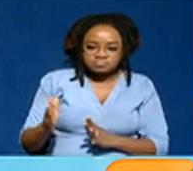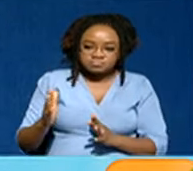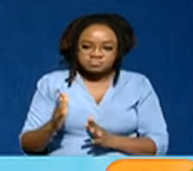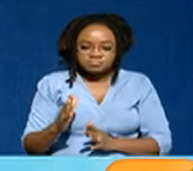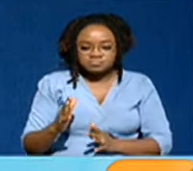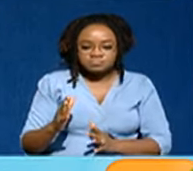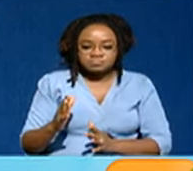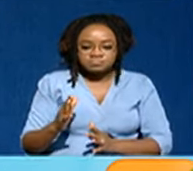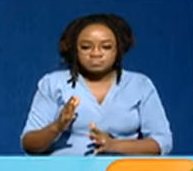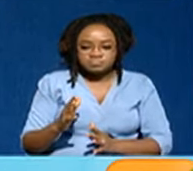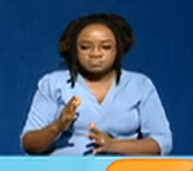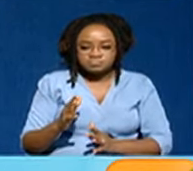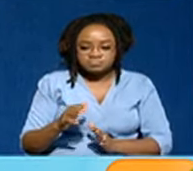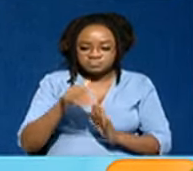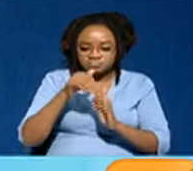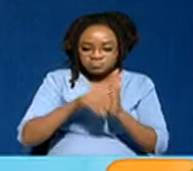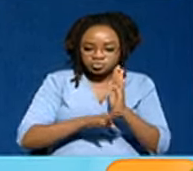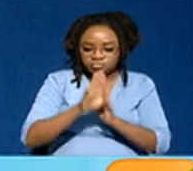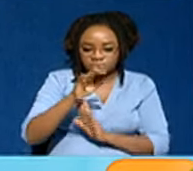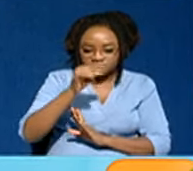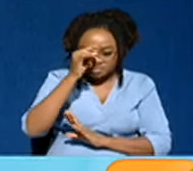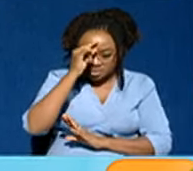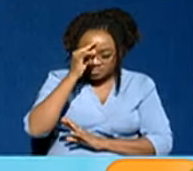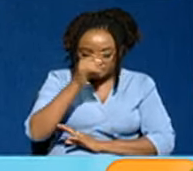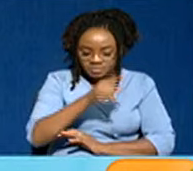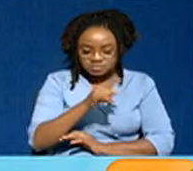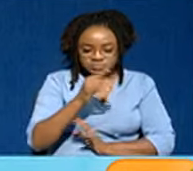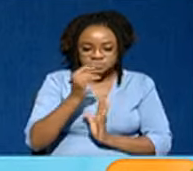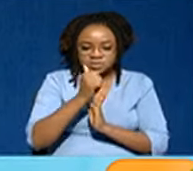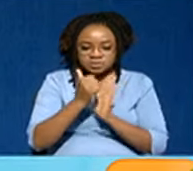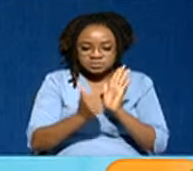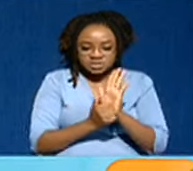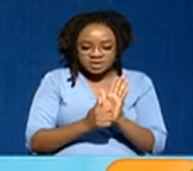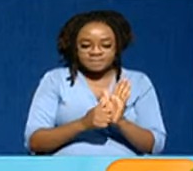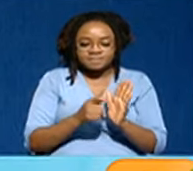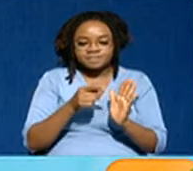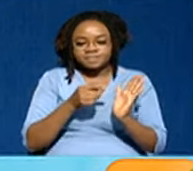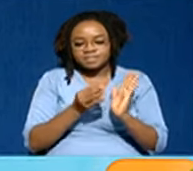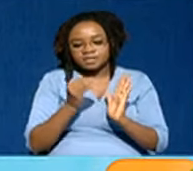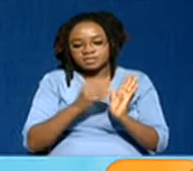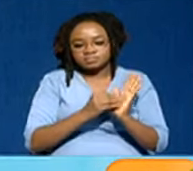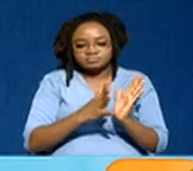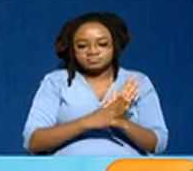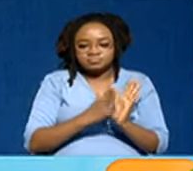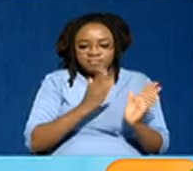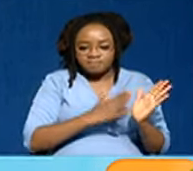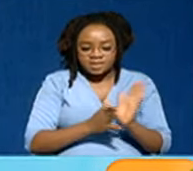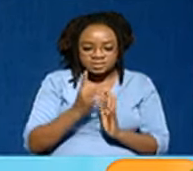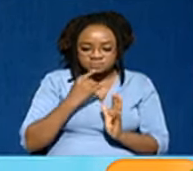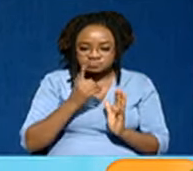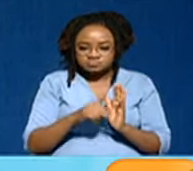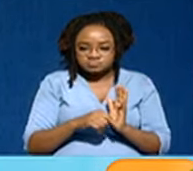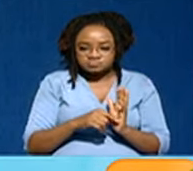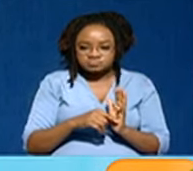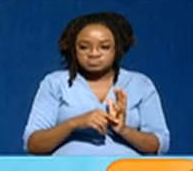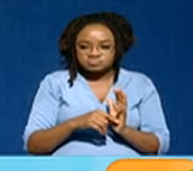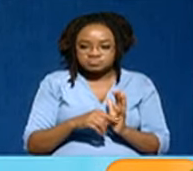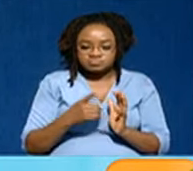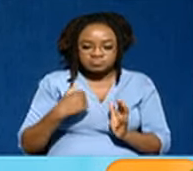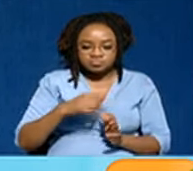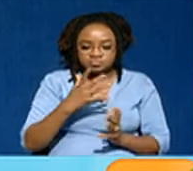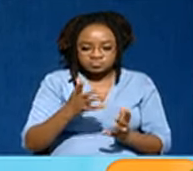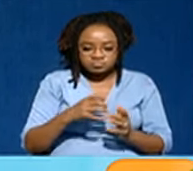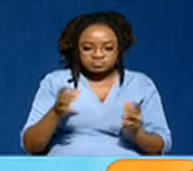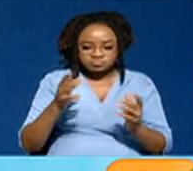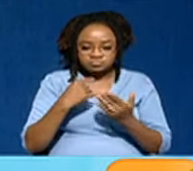The plan, if you read the plan, they documented that we were actually to negotiate and conclude